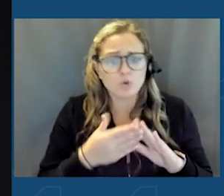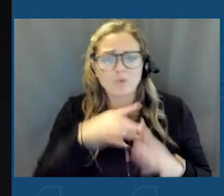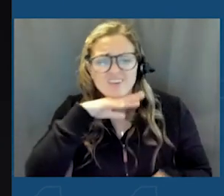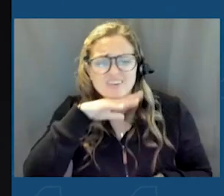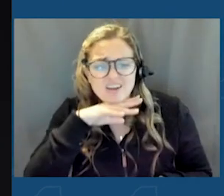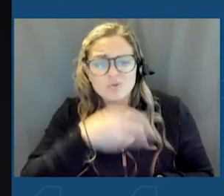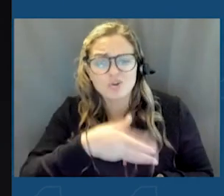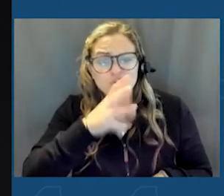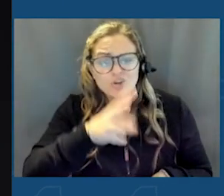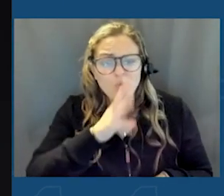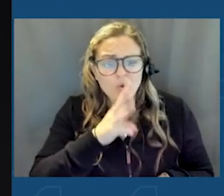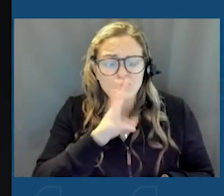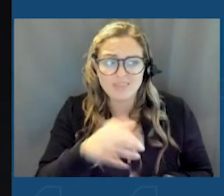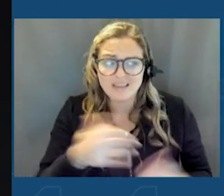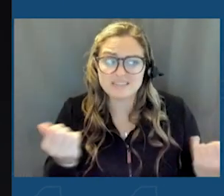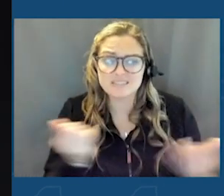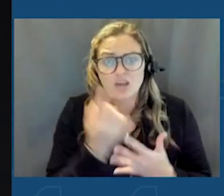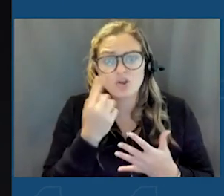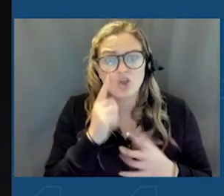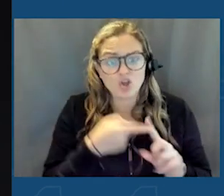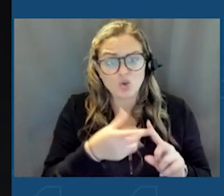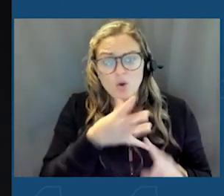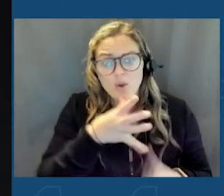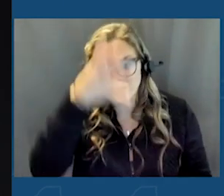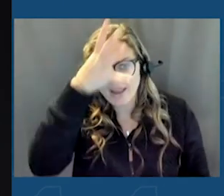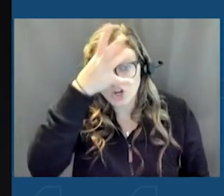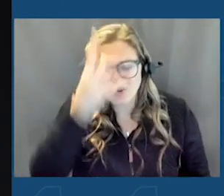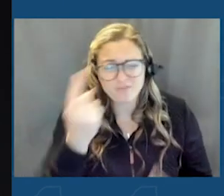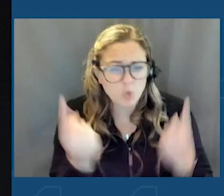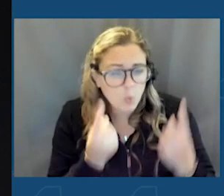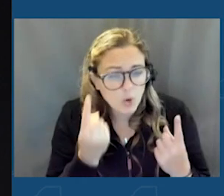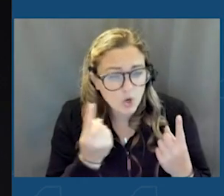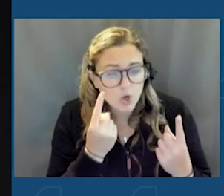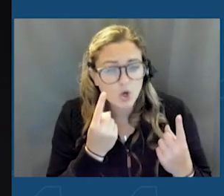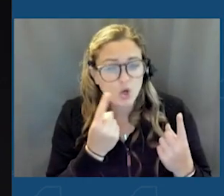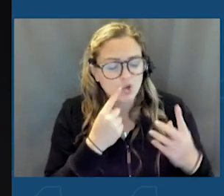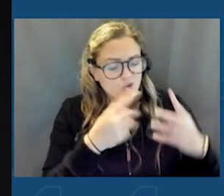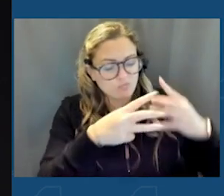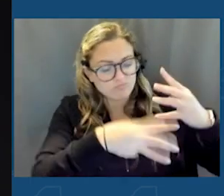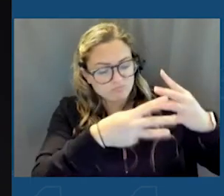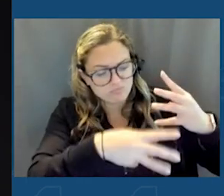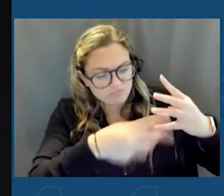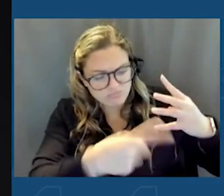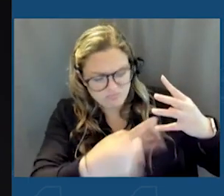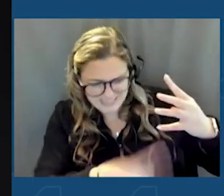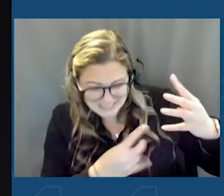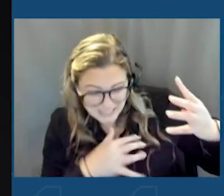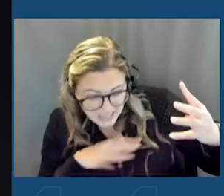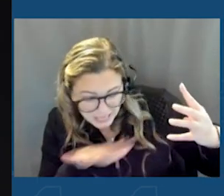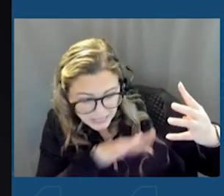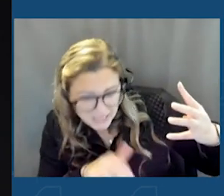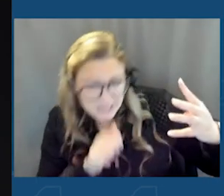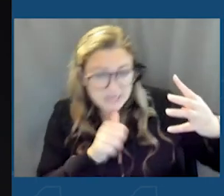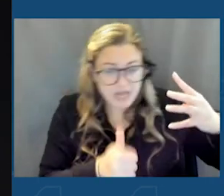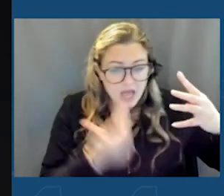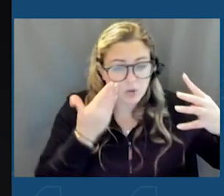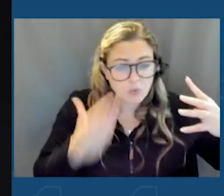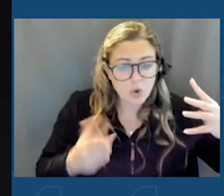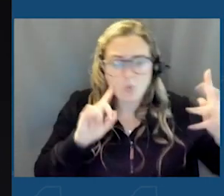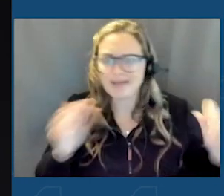is a scary thought. If you're a parent and you have to wonder what's coming out of your faucet, that is scary. And no